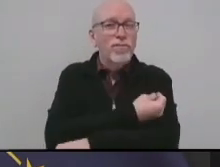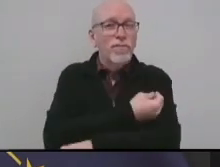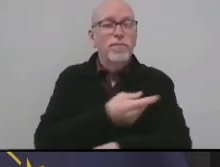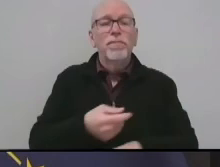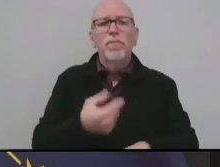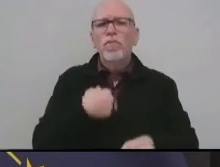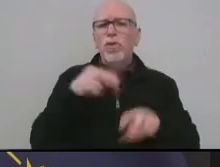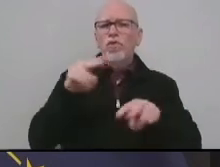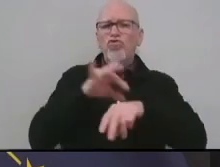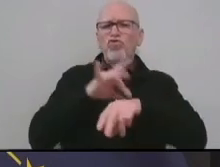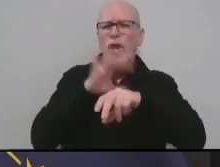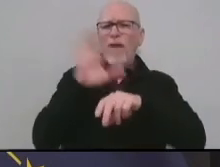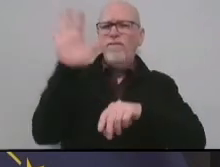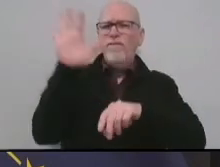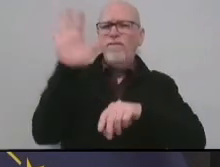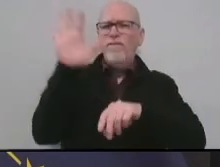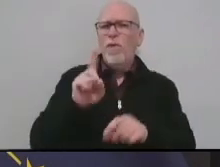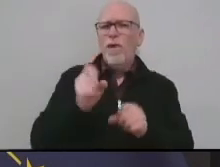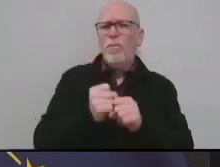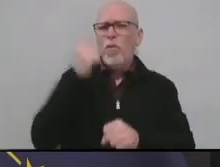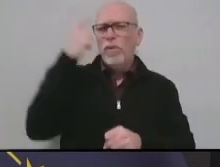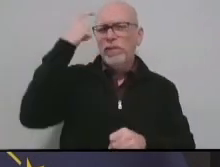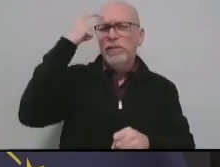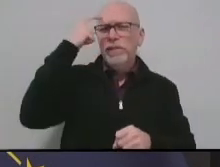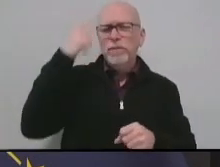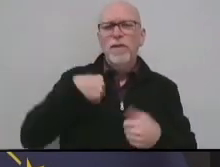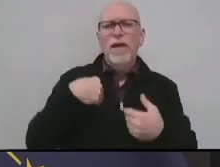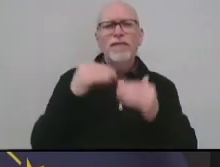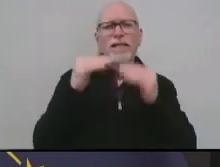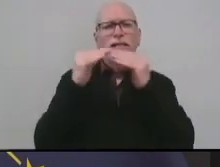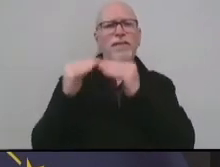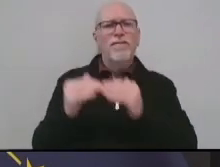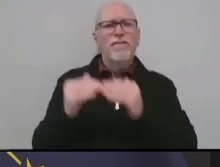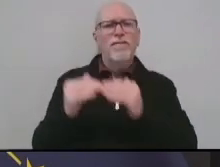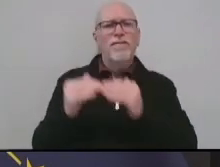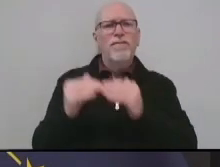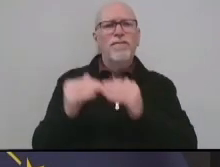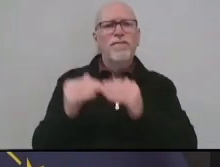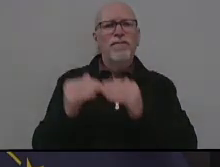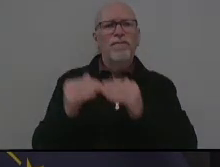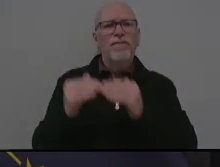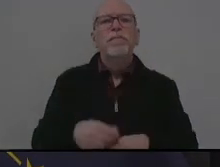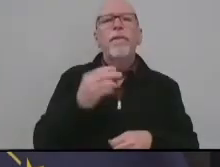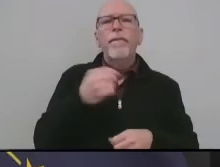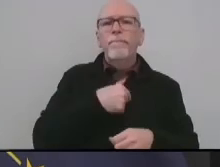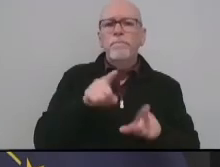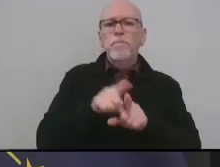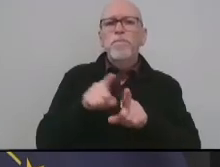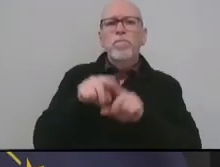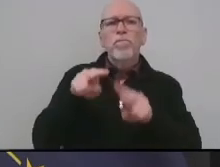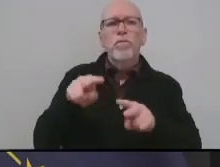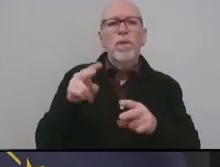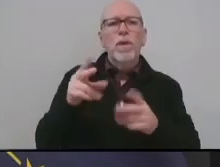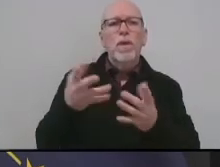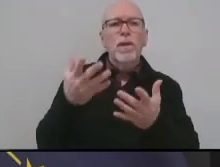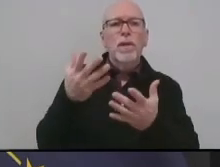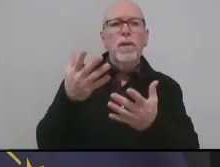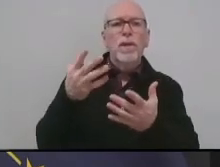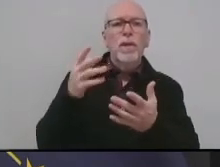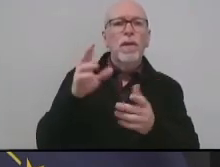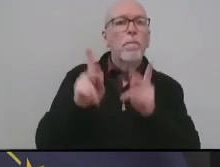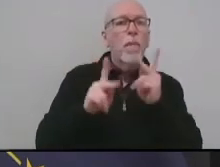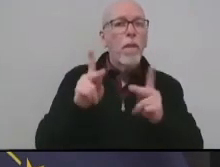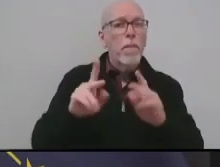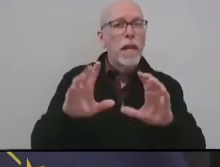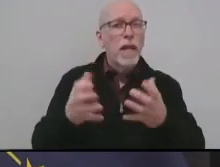so that we have an even distribution of clinic sites. We want to keep in mind and make it as in populations, right? What population